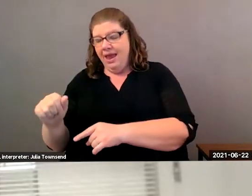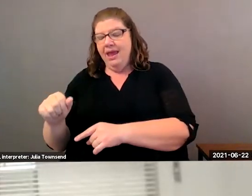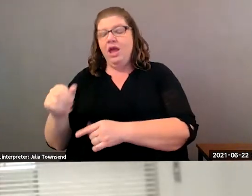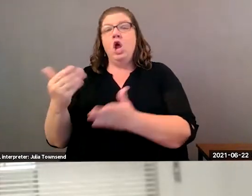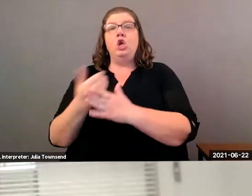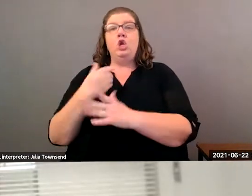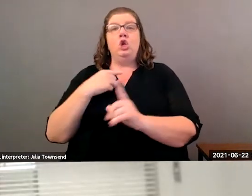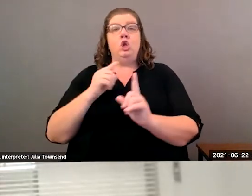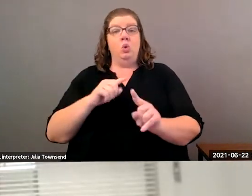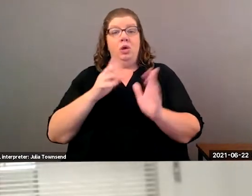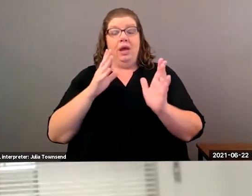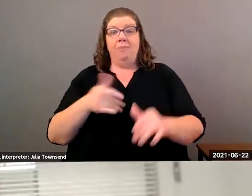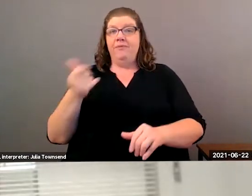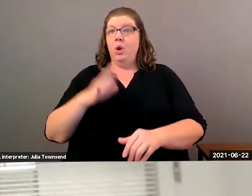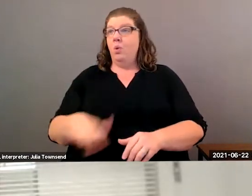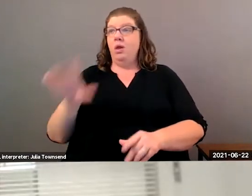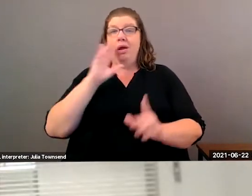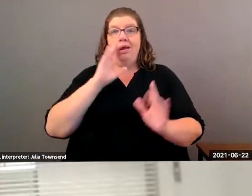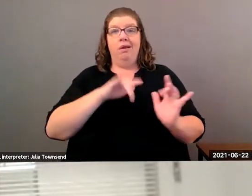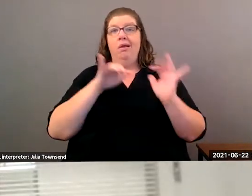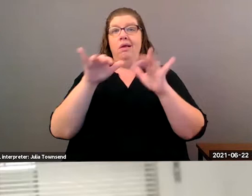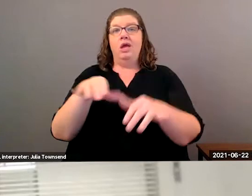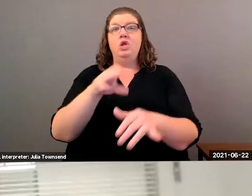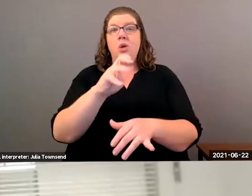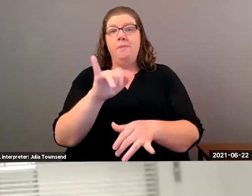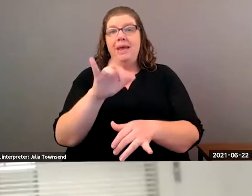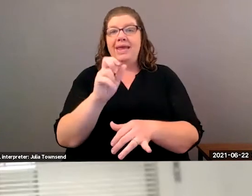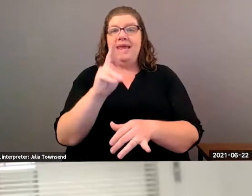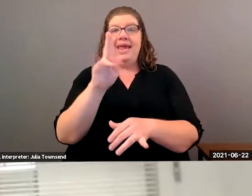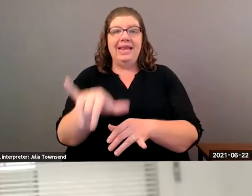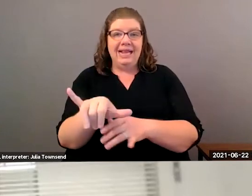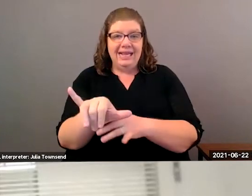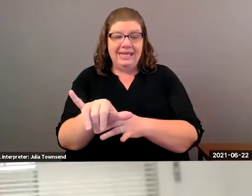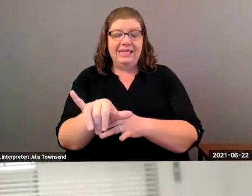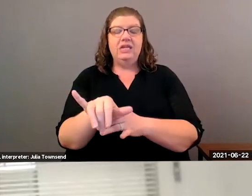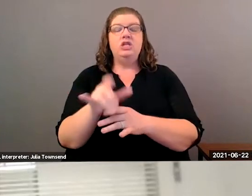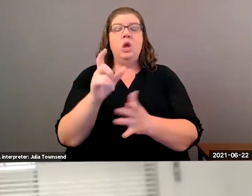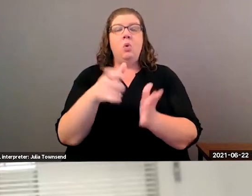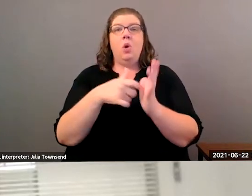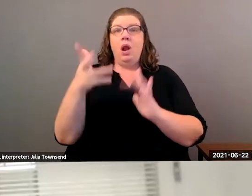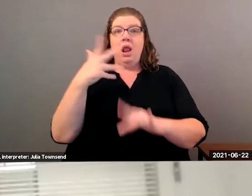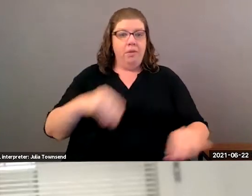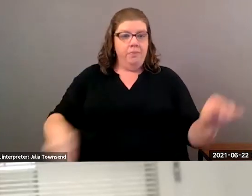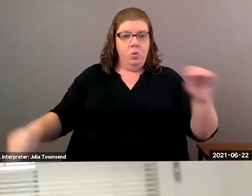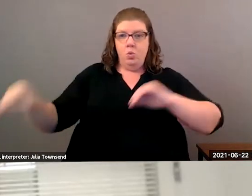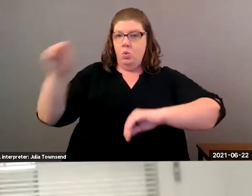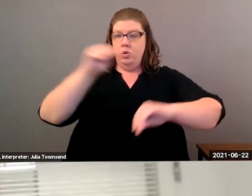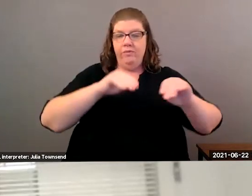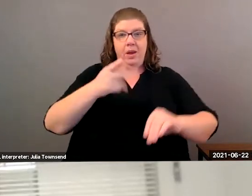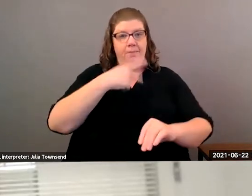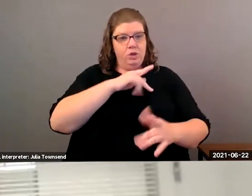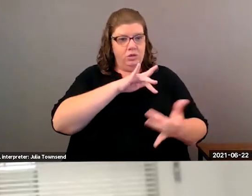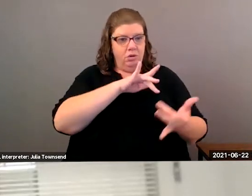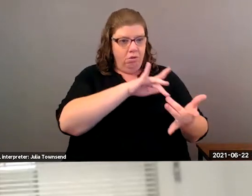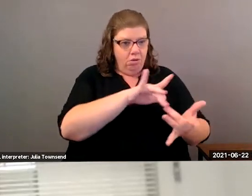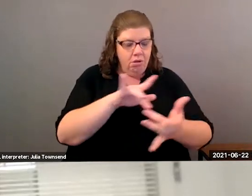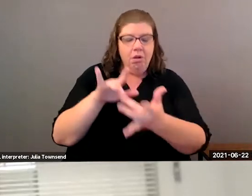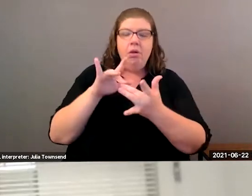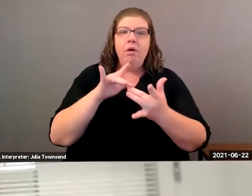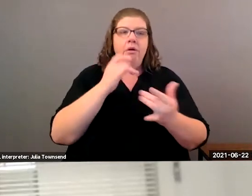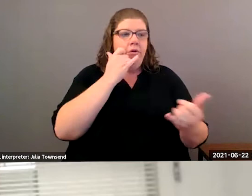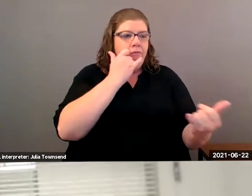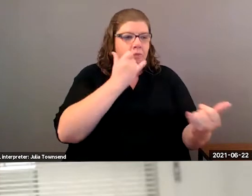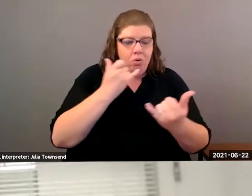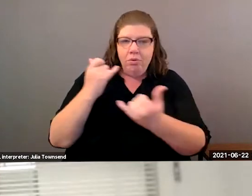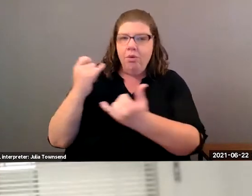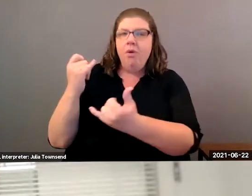from anywhere that they're at and getting them over to McKinley. And so that required a lot of personal outreach, a lot of phone calls, a